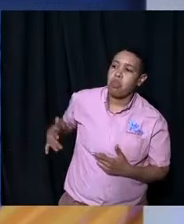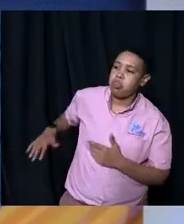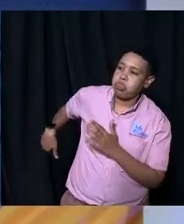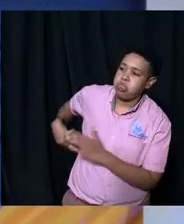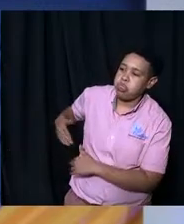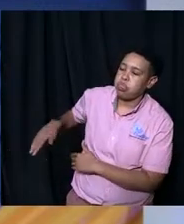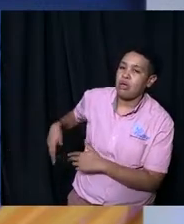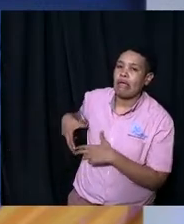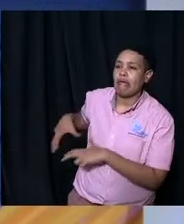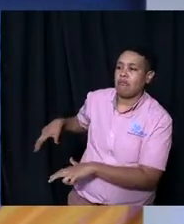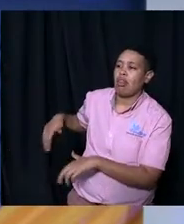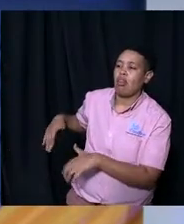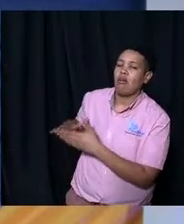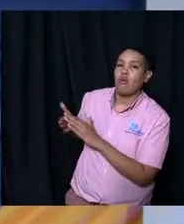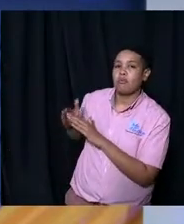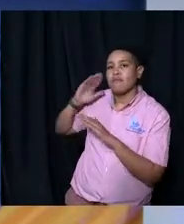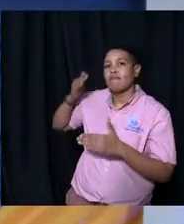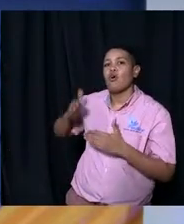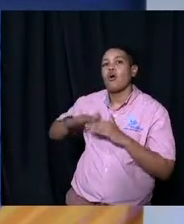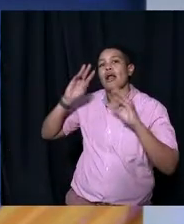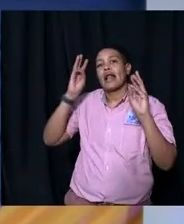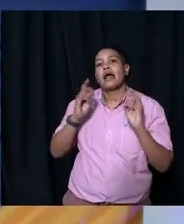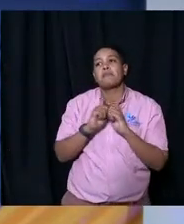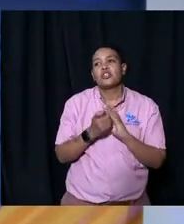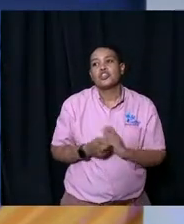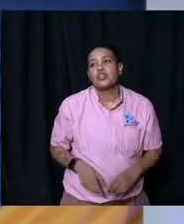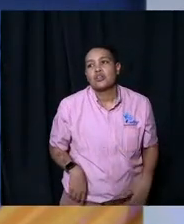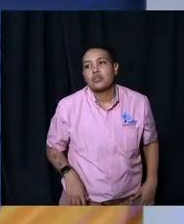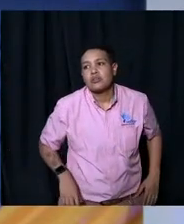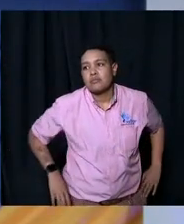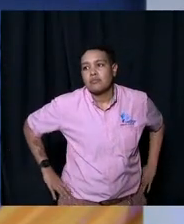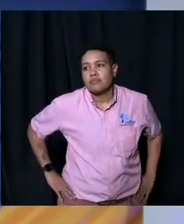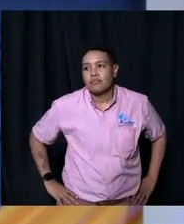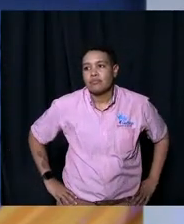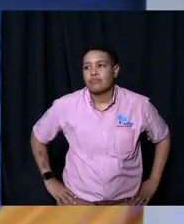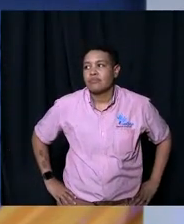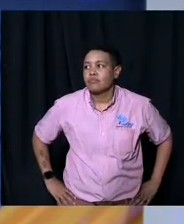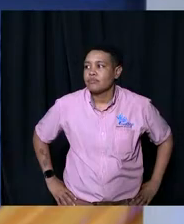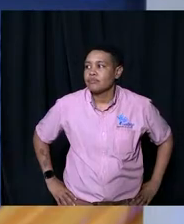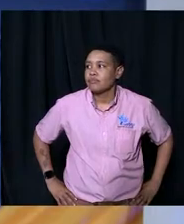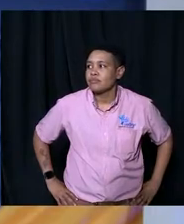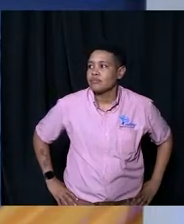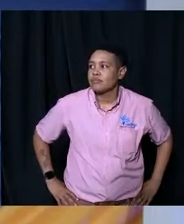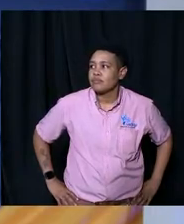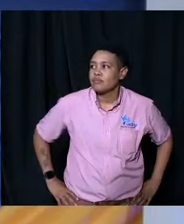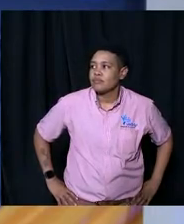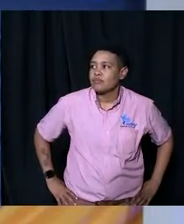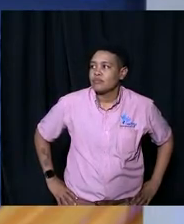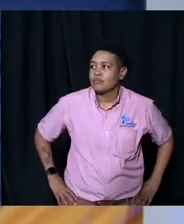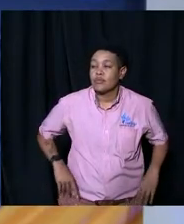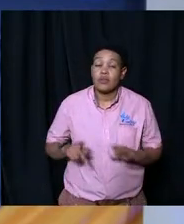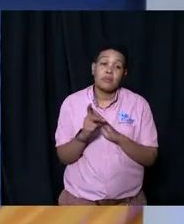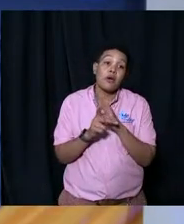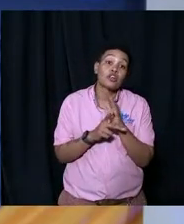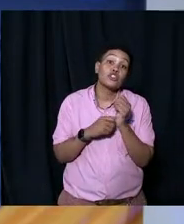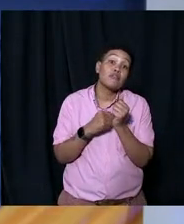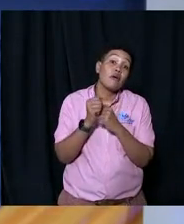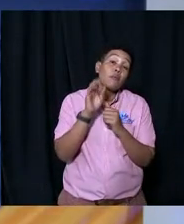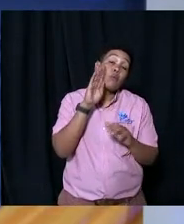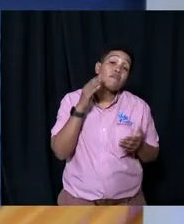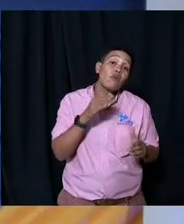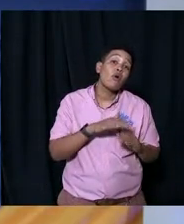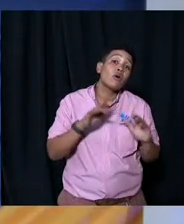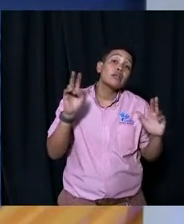in addressing climate change? So let me just repeat the first one so somebody can take the first one. How will the policy framework address the issue of no